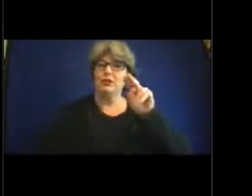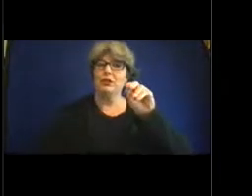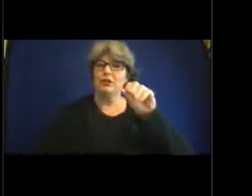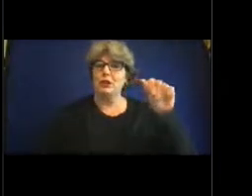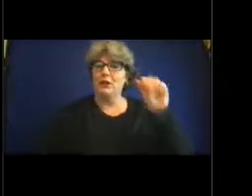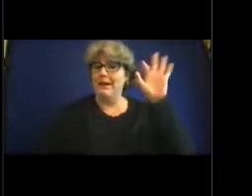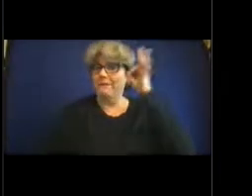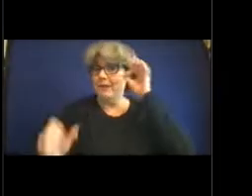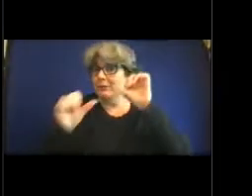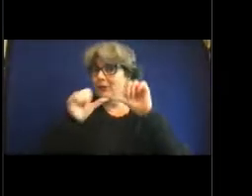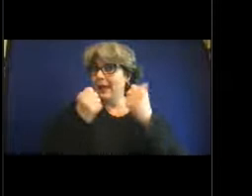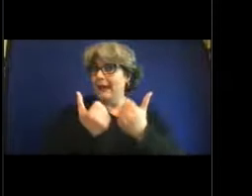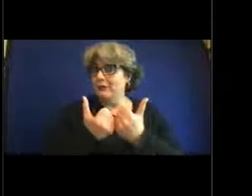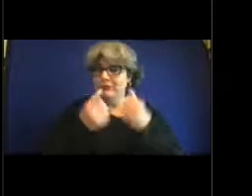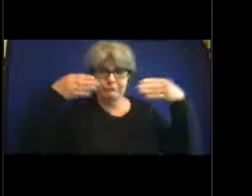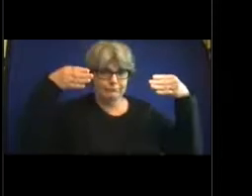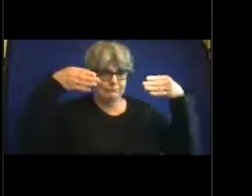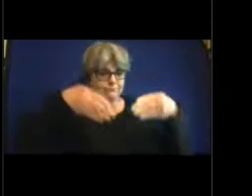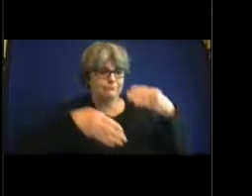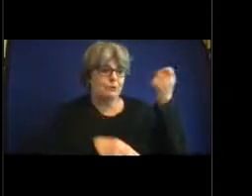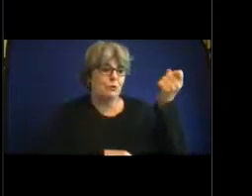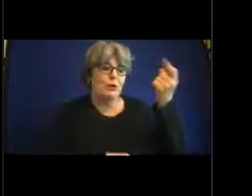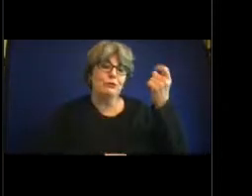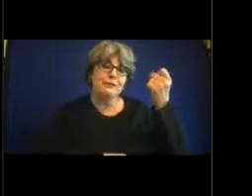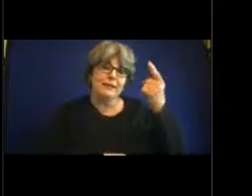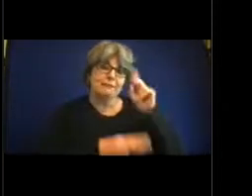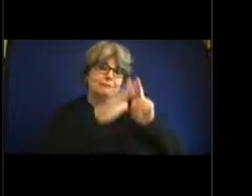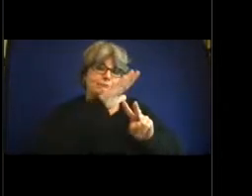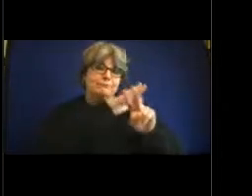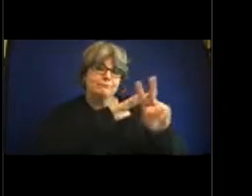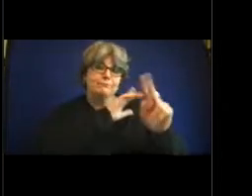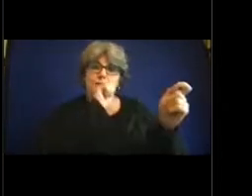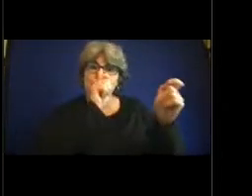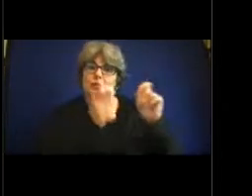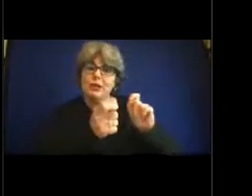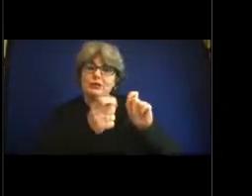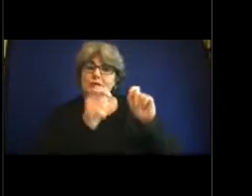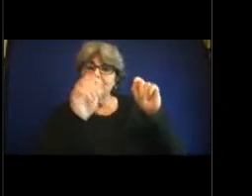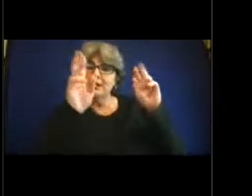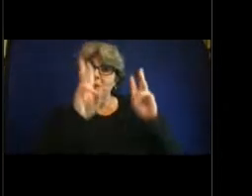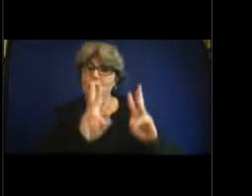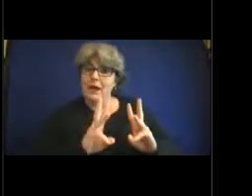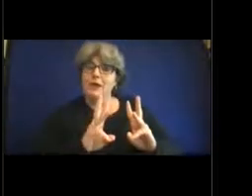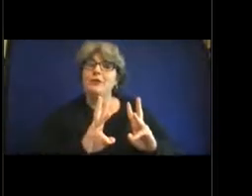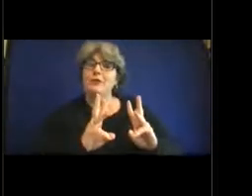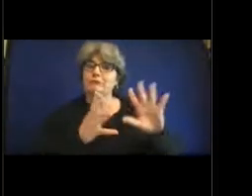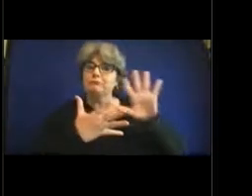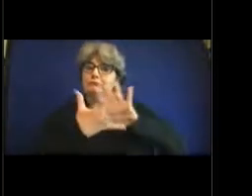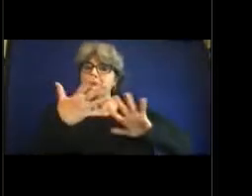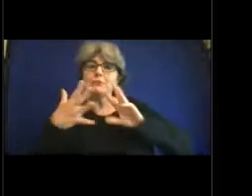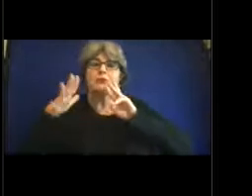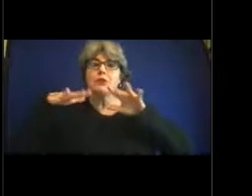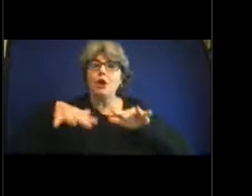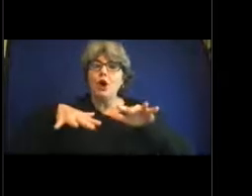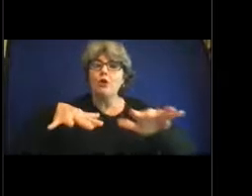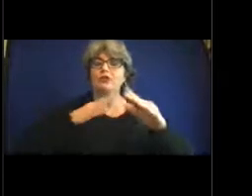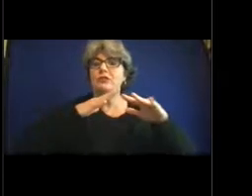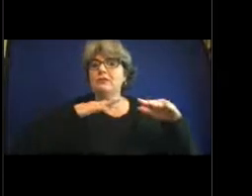federal agency dedicated to understanding and predicting changes in climate, weather, ocean, and